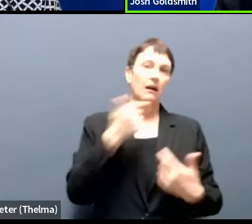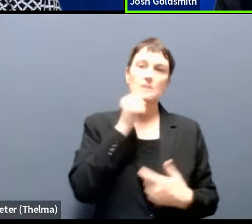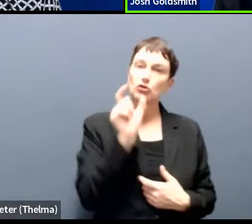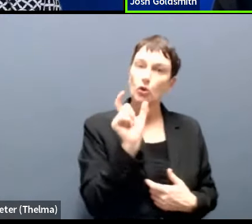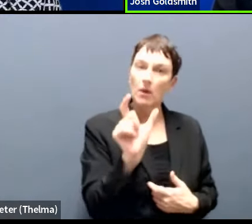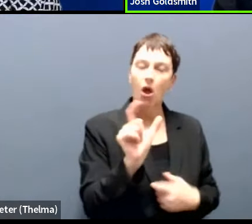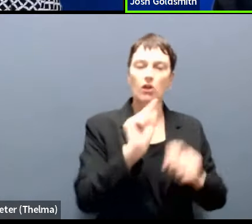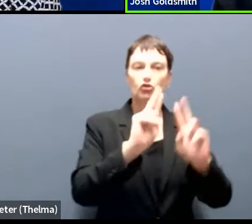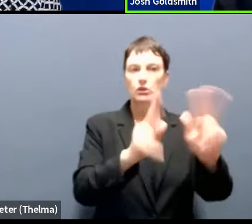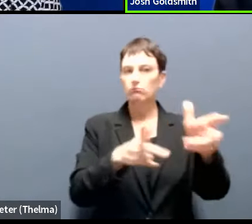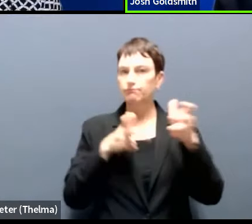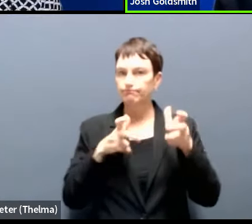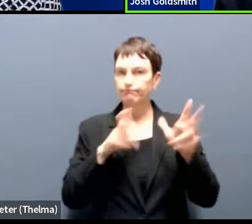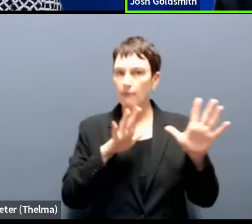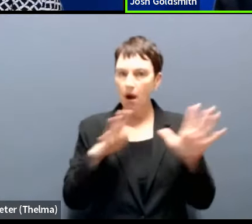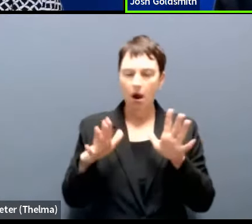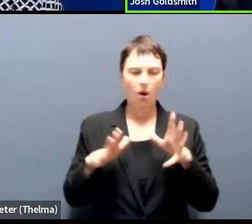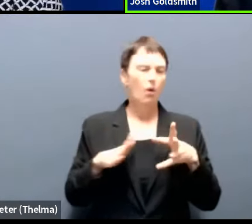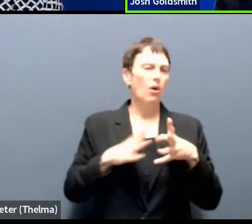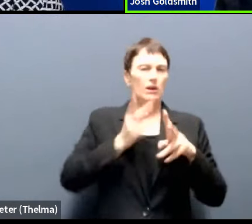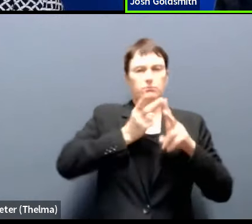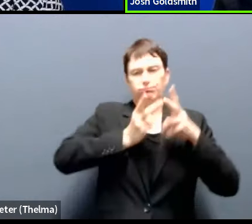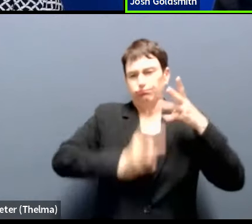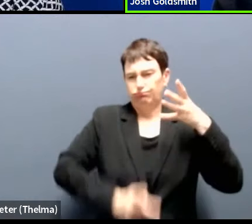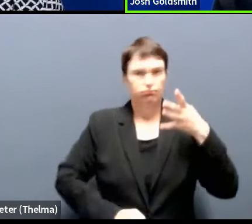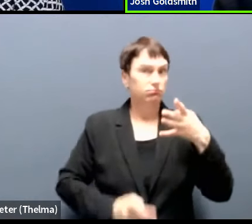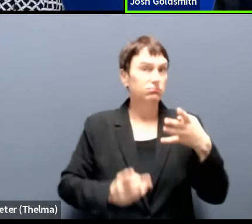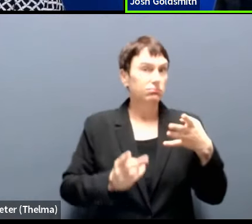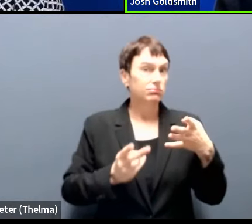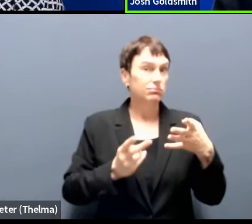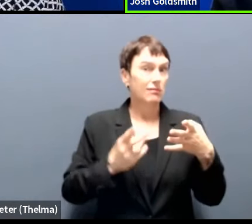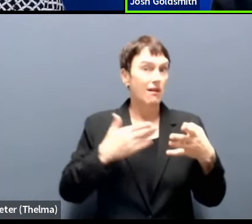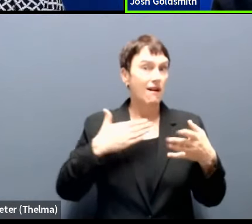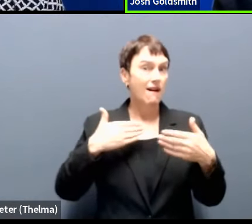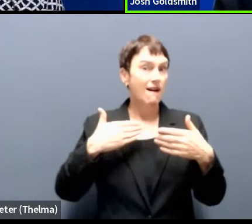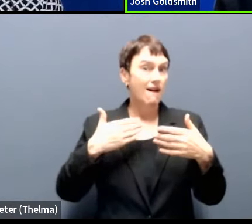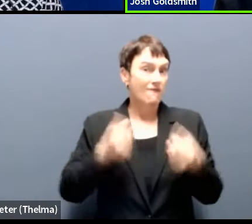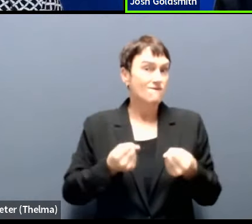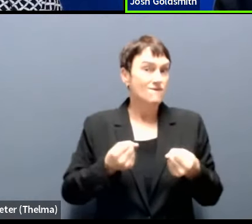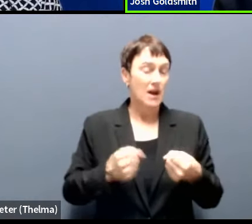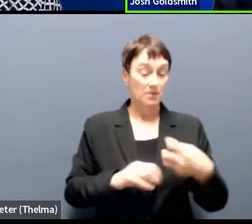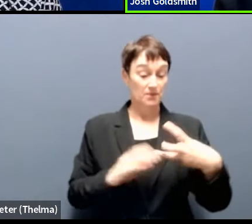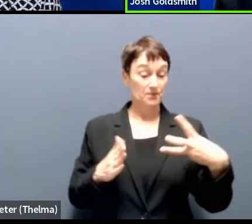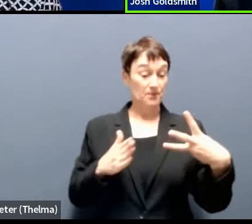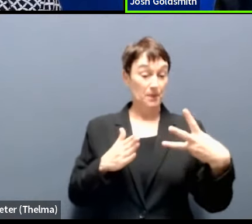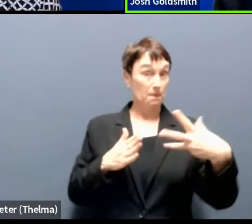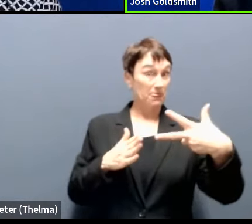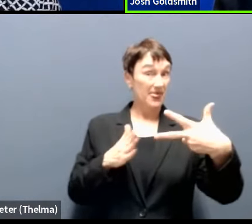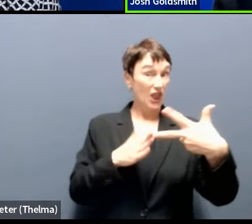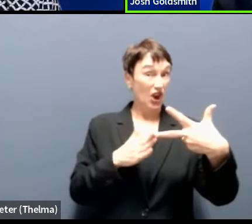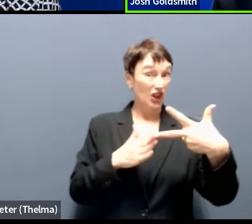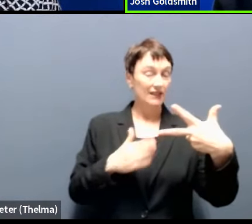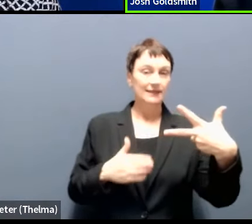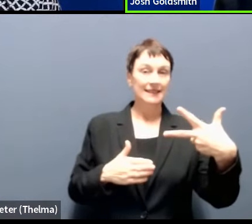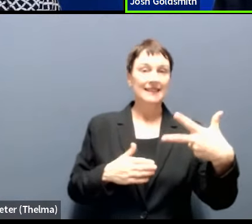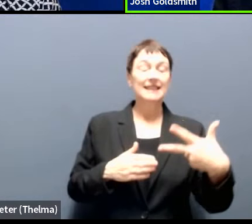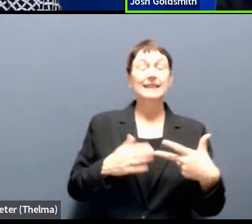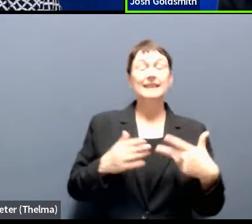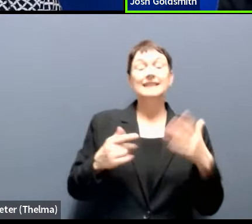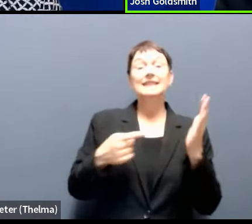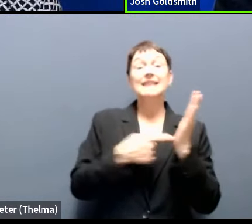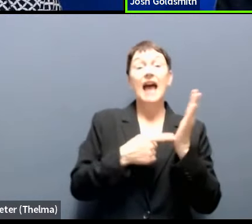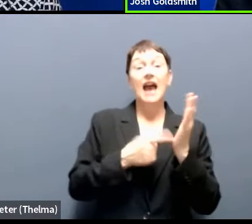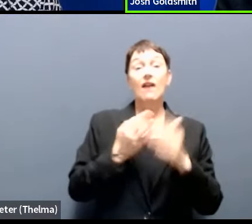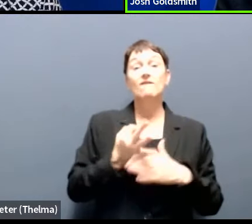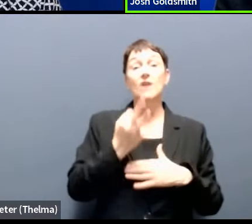much more. And the third big prize is the Tech Forward Insiders annual membership.